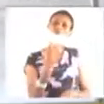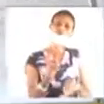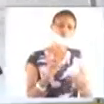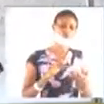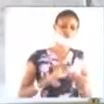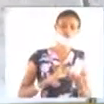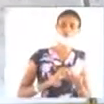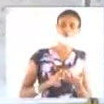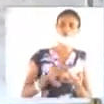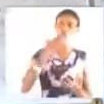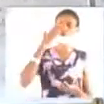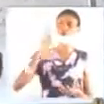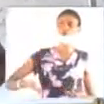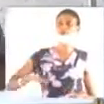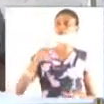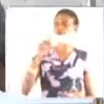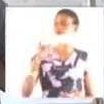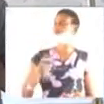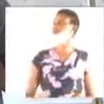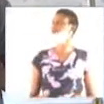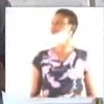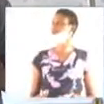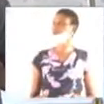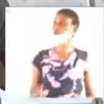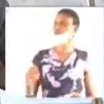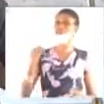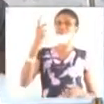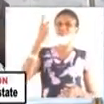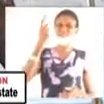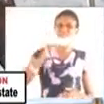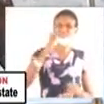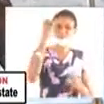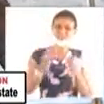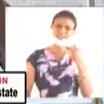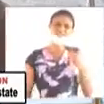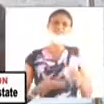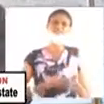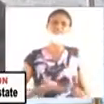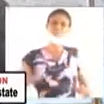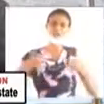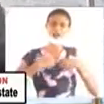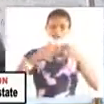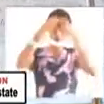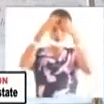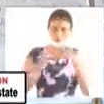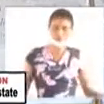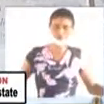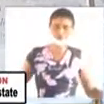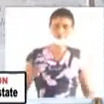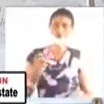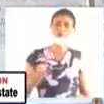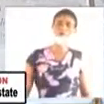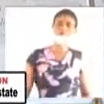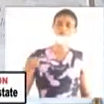abuse. Those are their attitudes. Those are their behaviors of